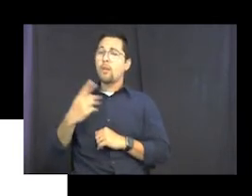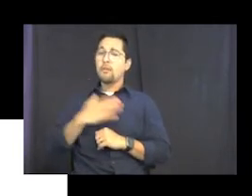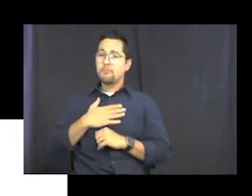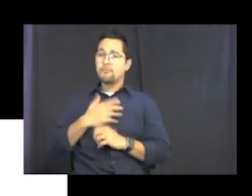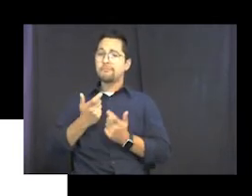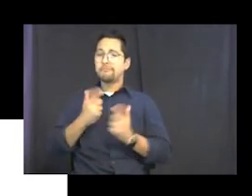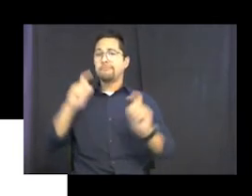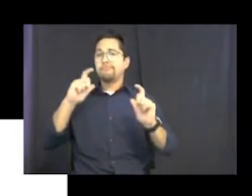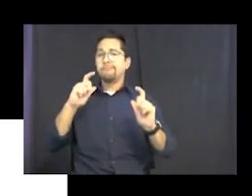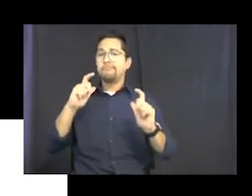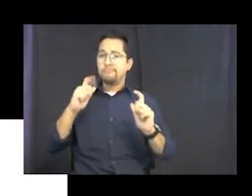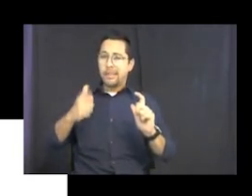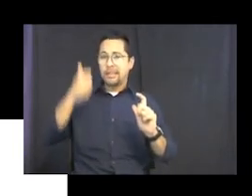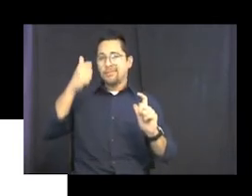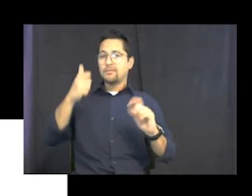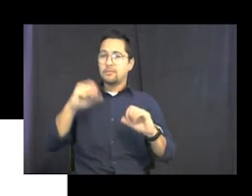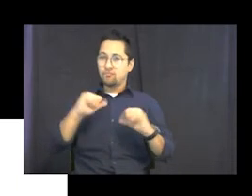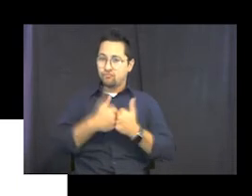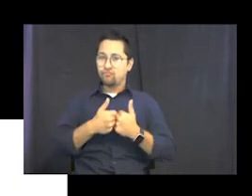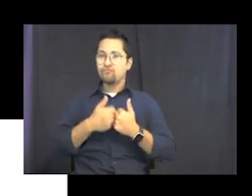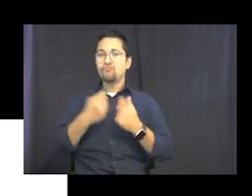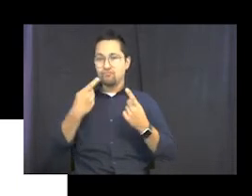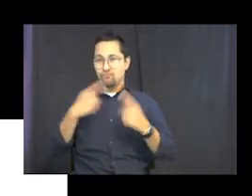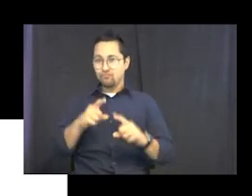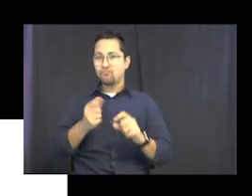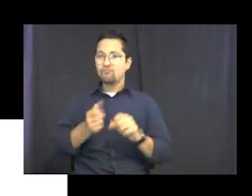biggest challenges during the pandemic,